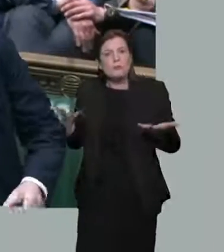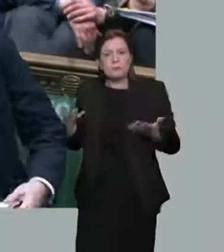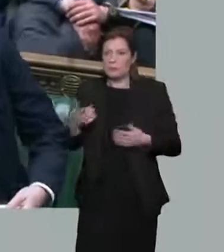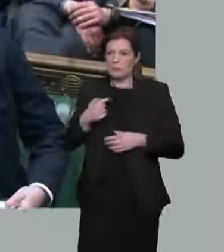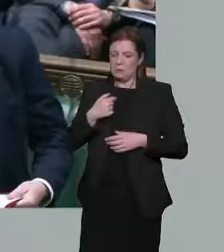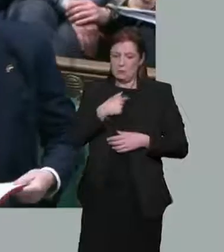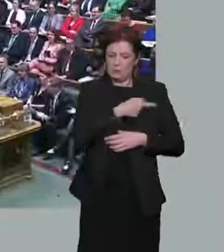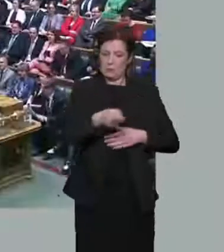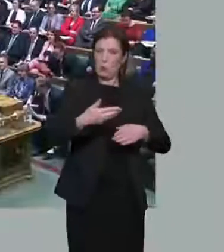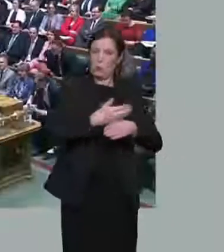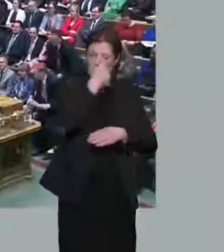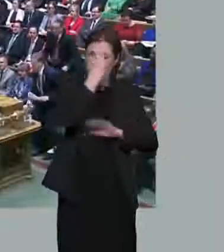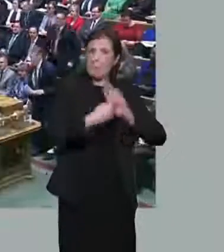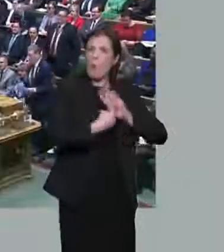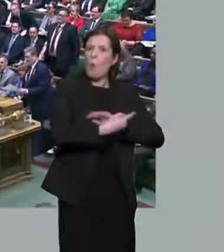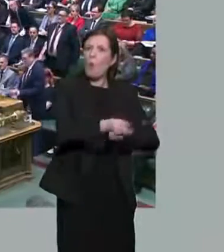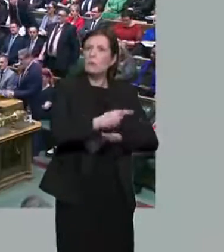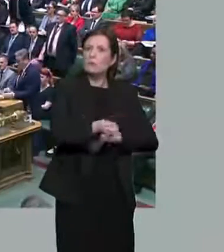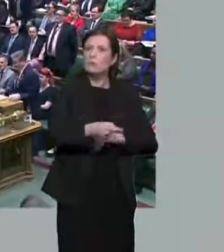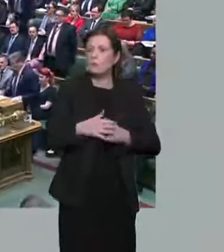workers, Mr. Speaker.